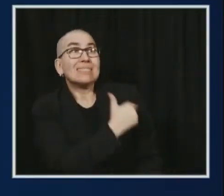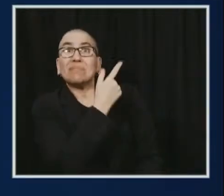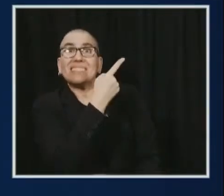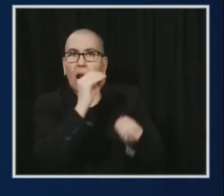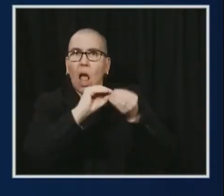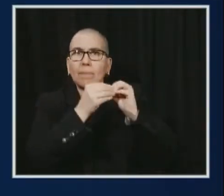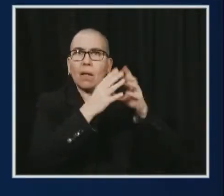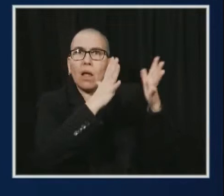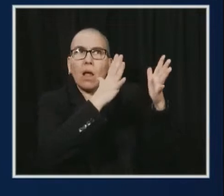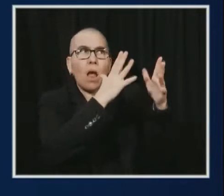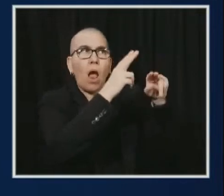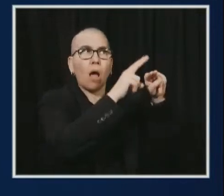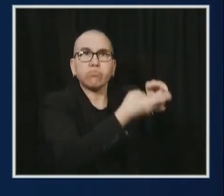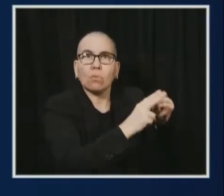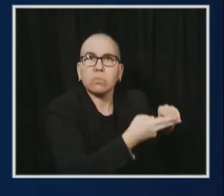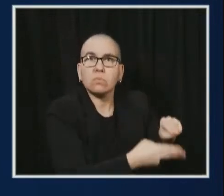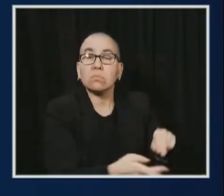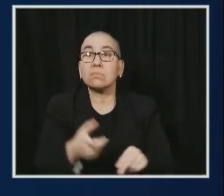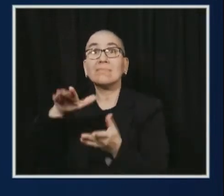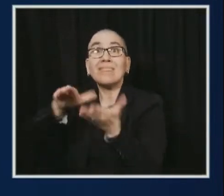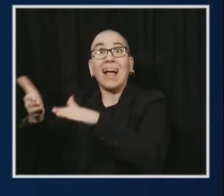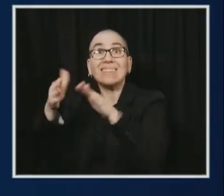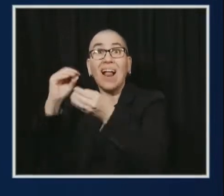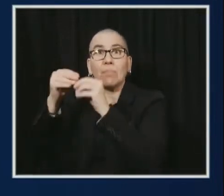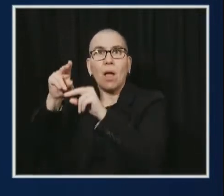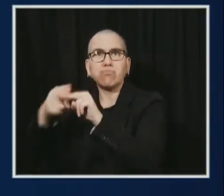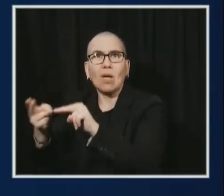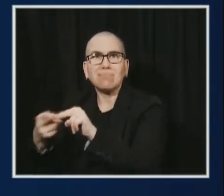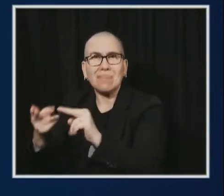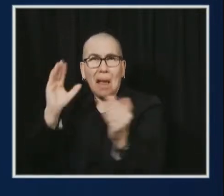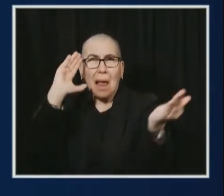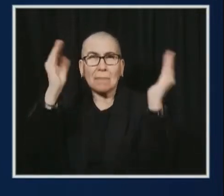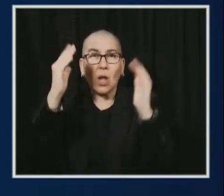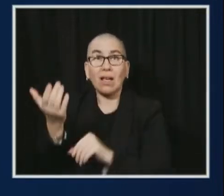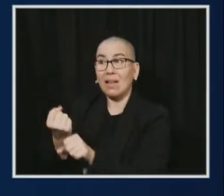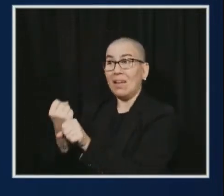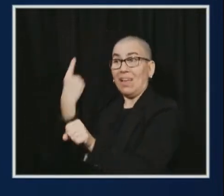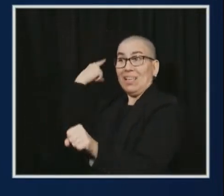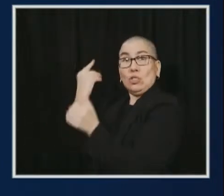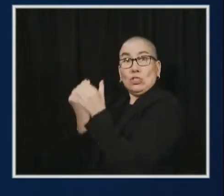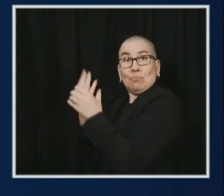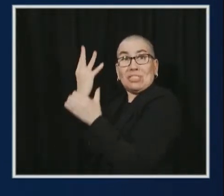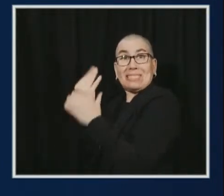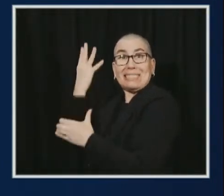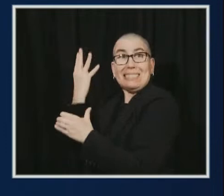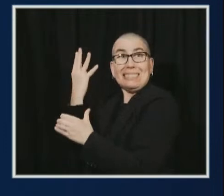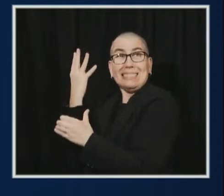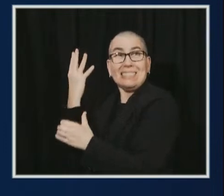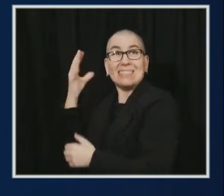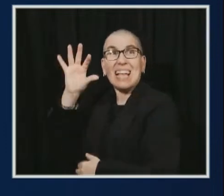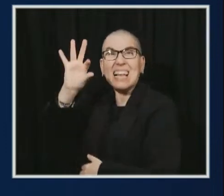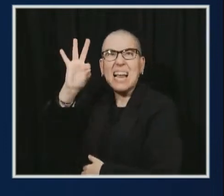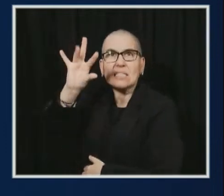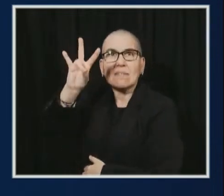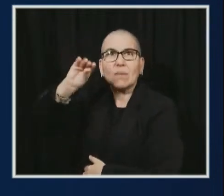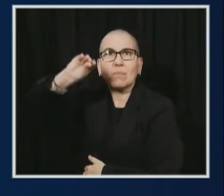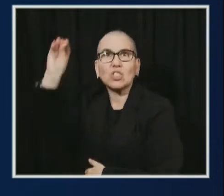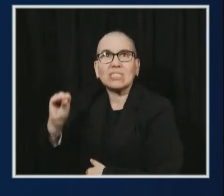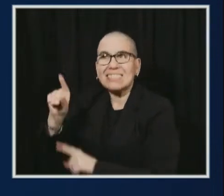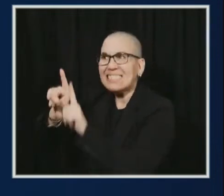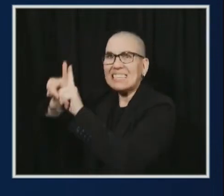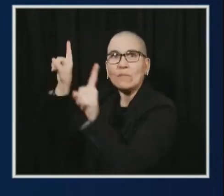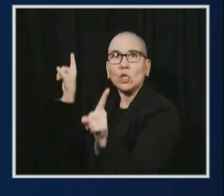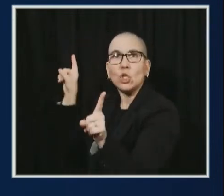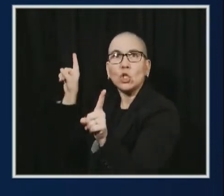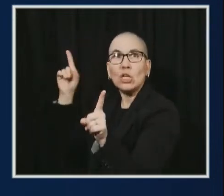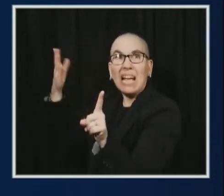clear back to last spring. Long-term care deaths have fallen by 97%. This was the tragedy across this country and across the